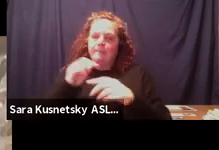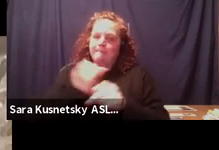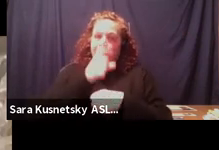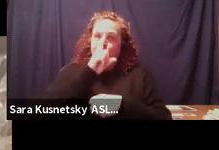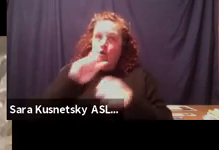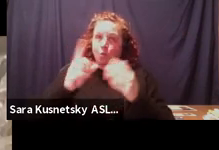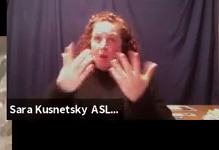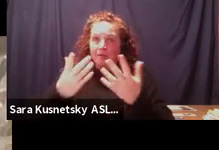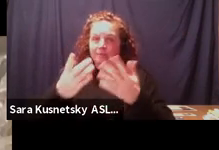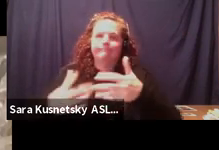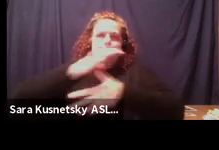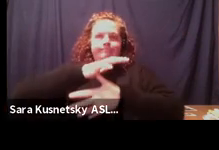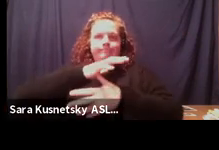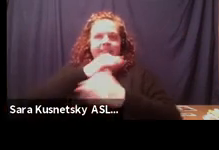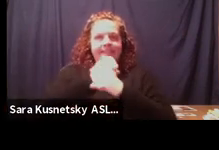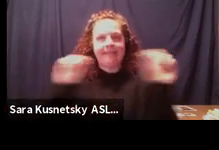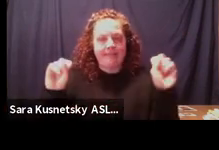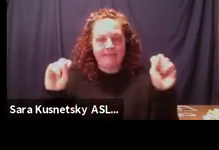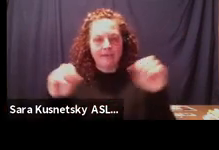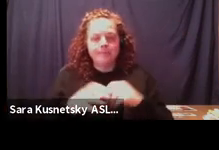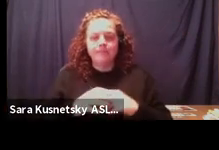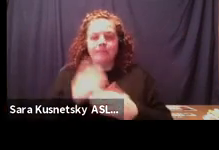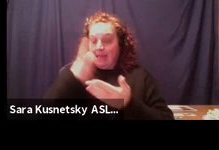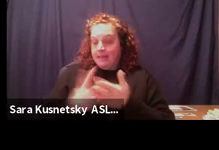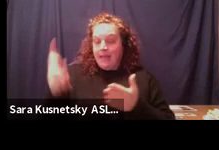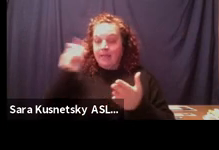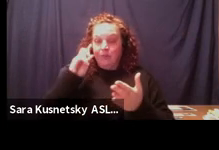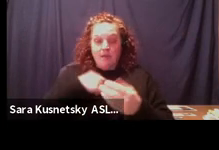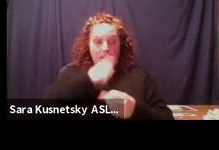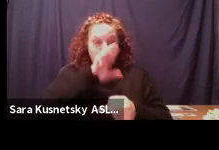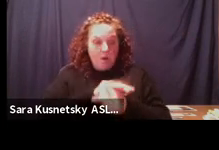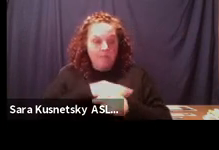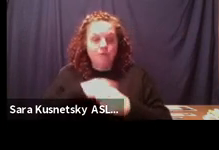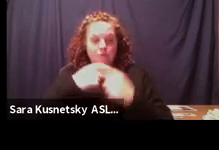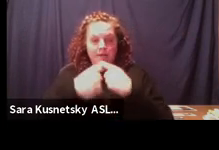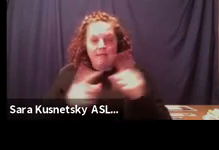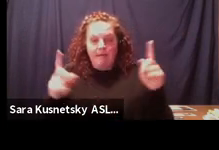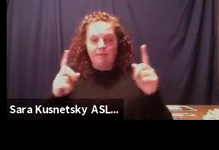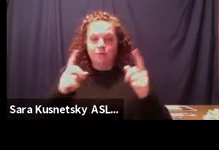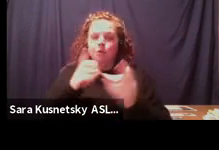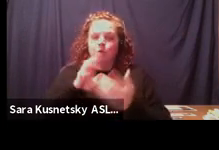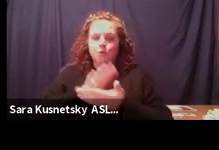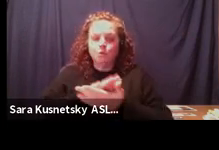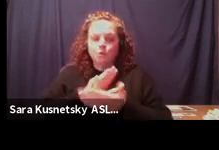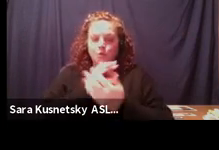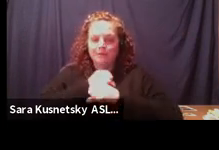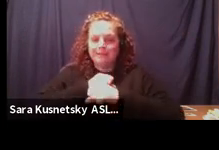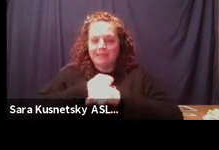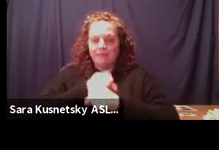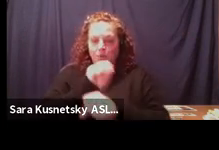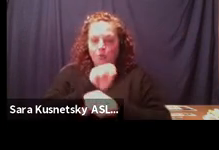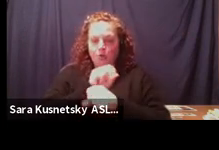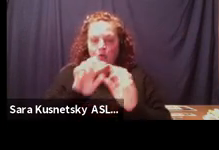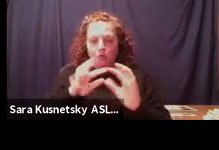In related news, last week I promised to announce the members of the school safety working group charged with further discussing issues related